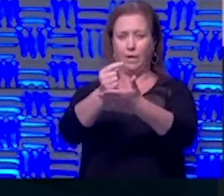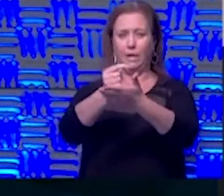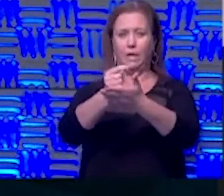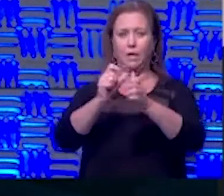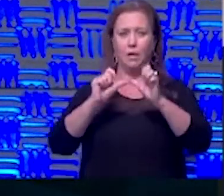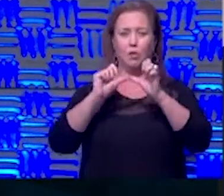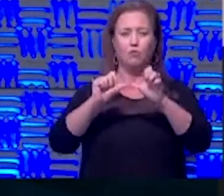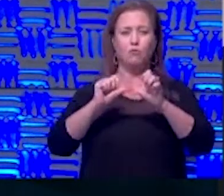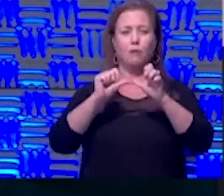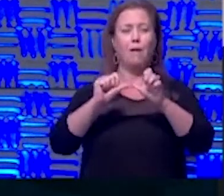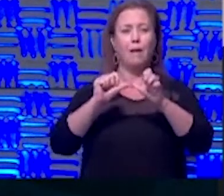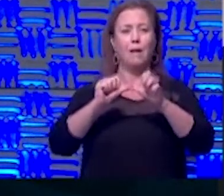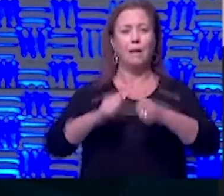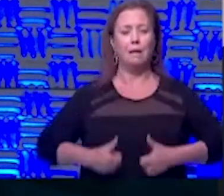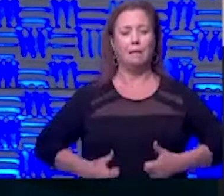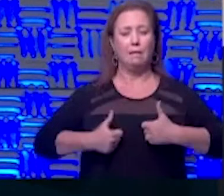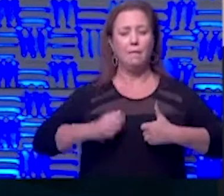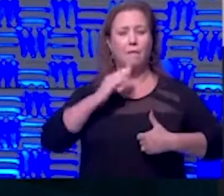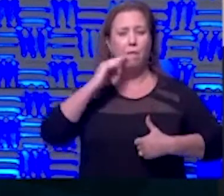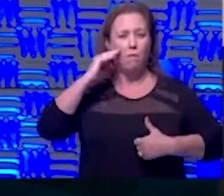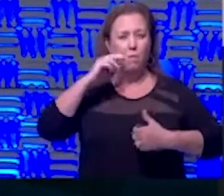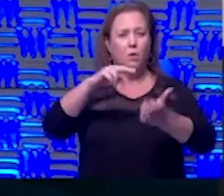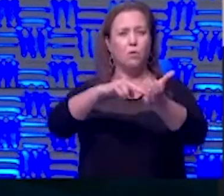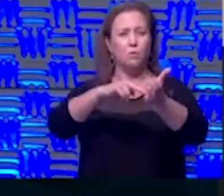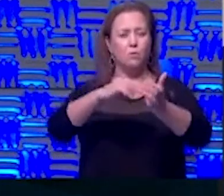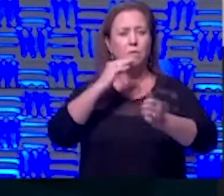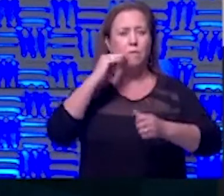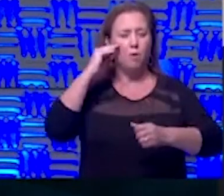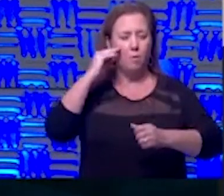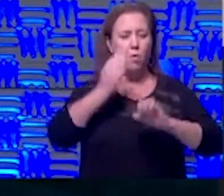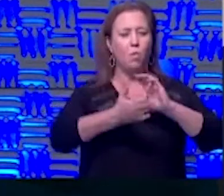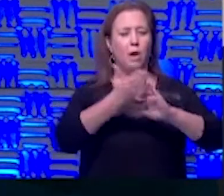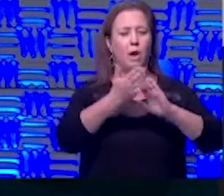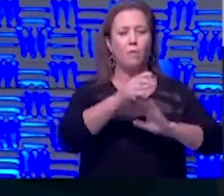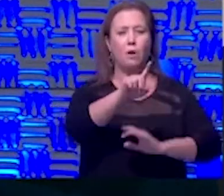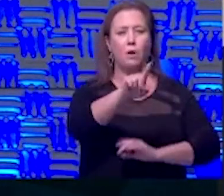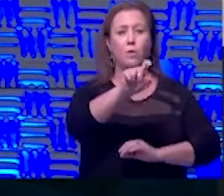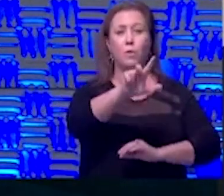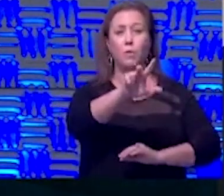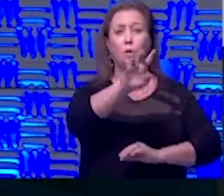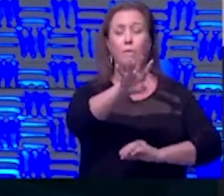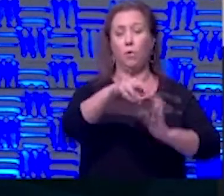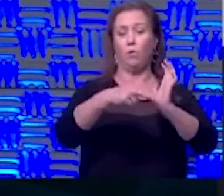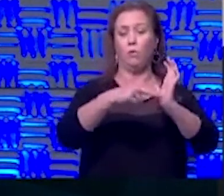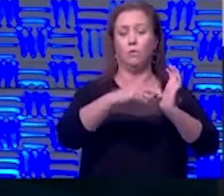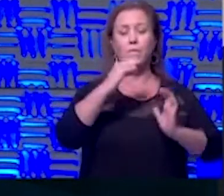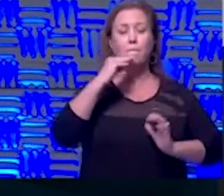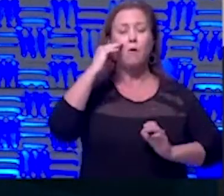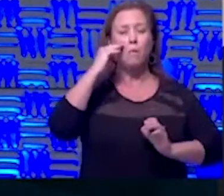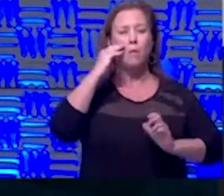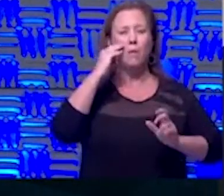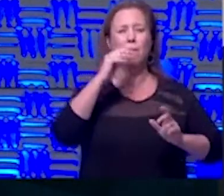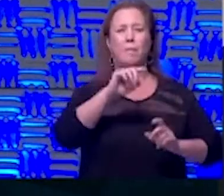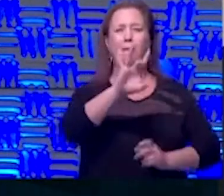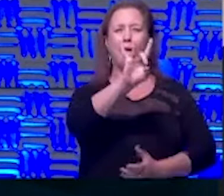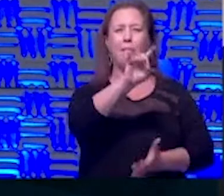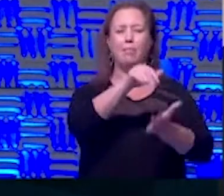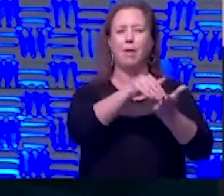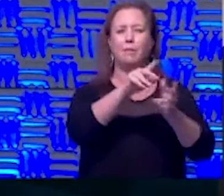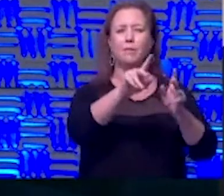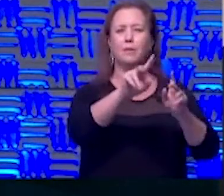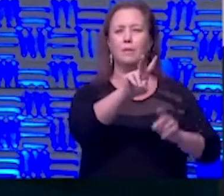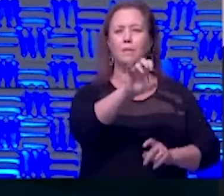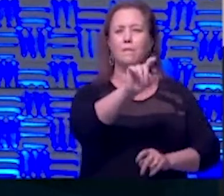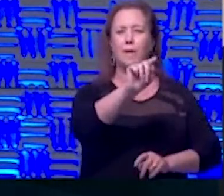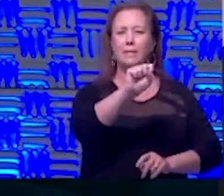chronic living facilities, nursing homes, which we operate 134 and have a population of about 8,000 veterans